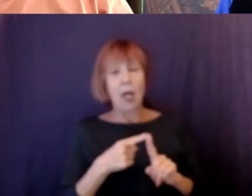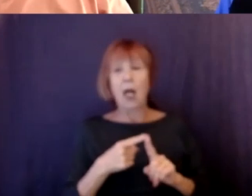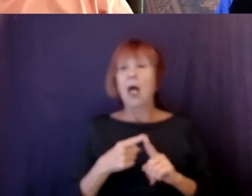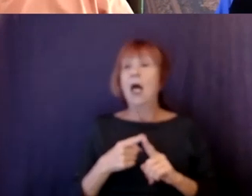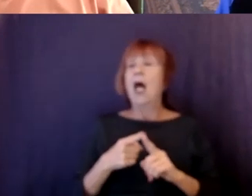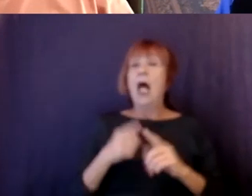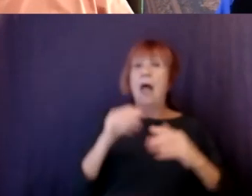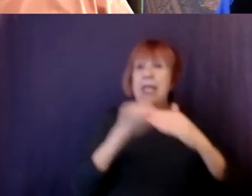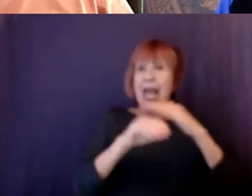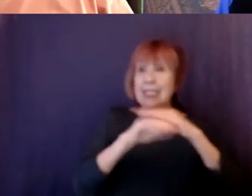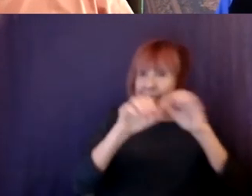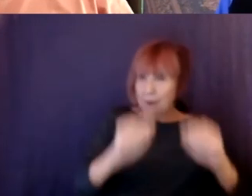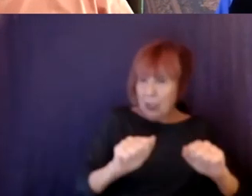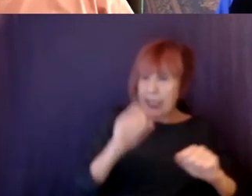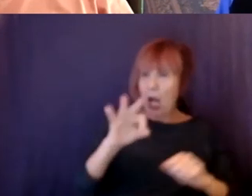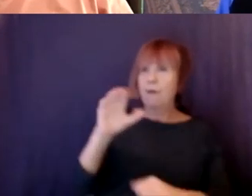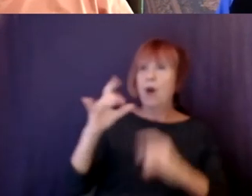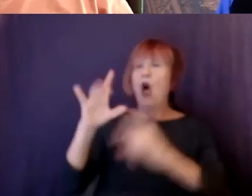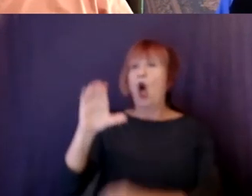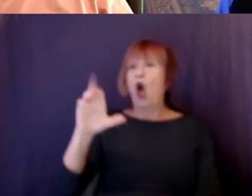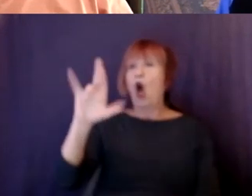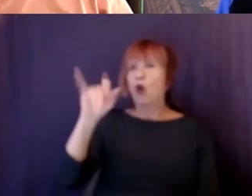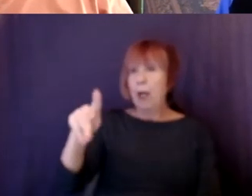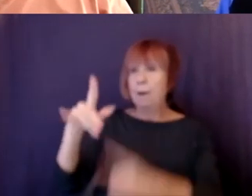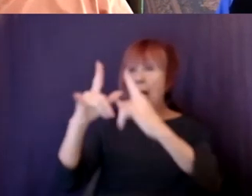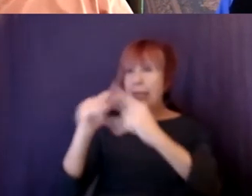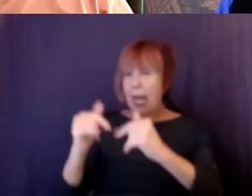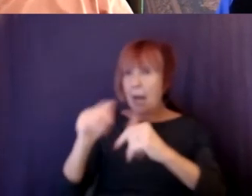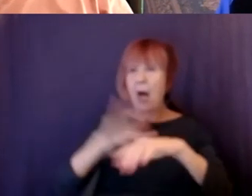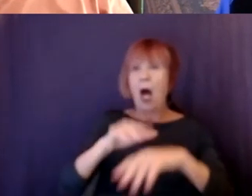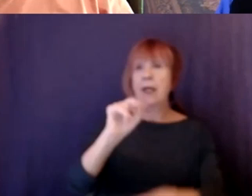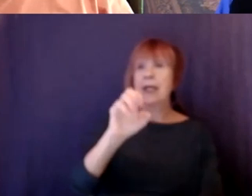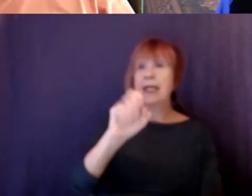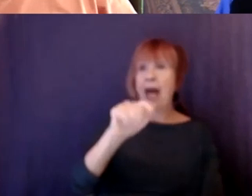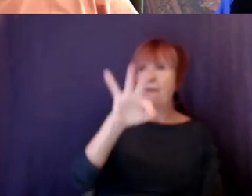Netflix is greater than anything they've done in the past.